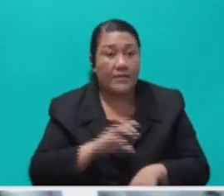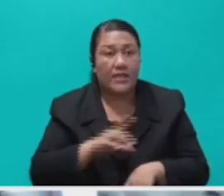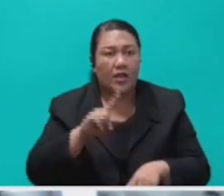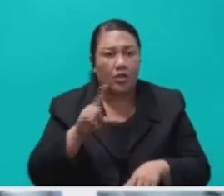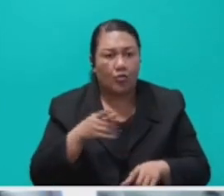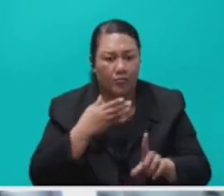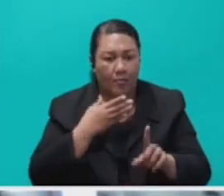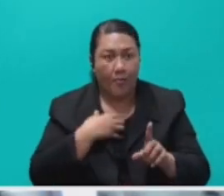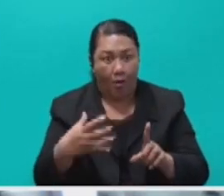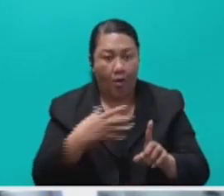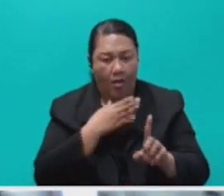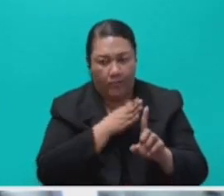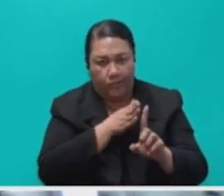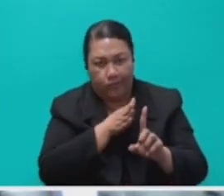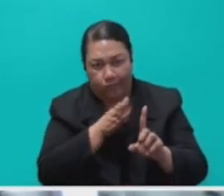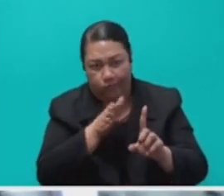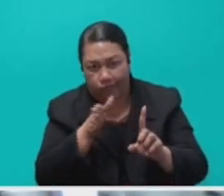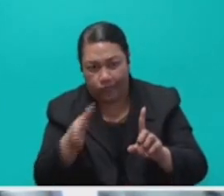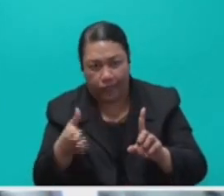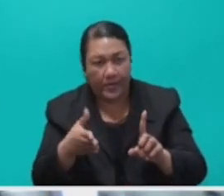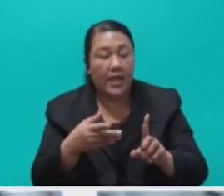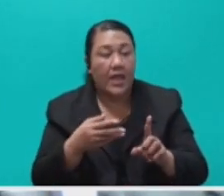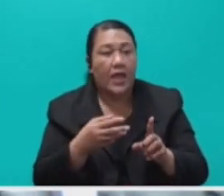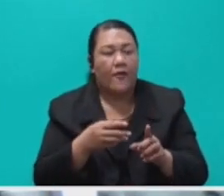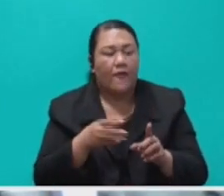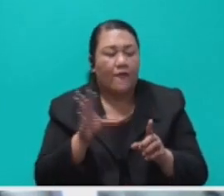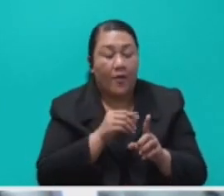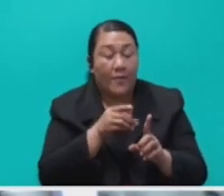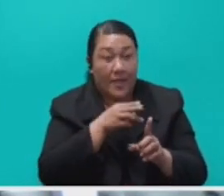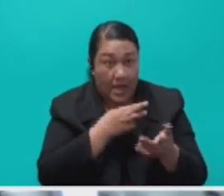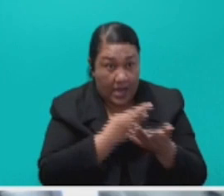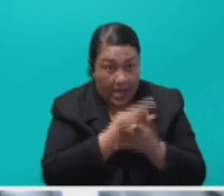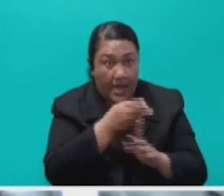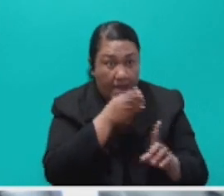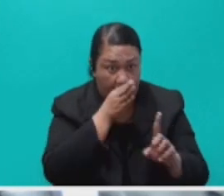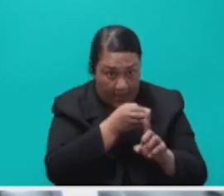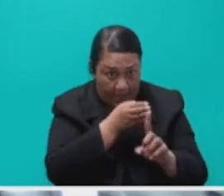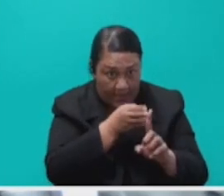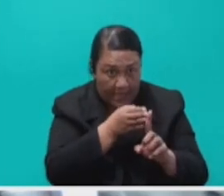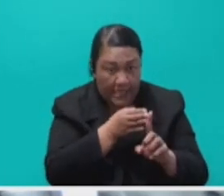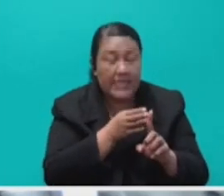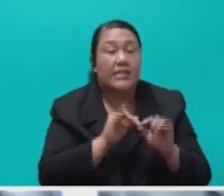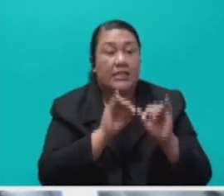attention from the real issues facing the country, the underlying